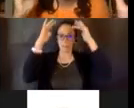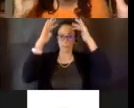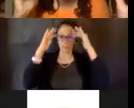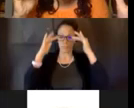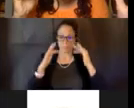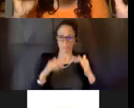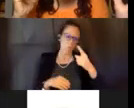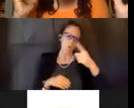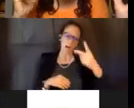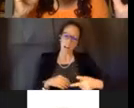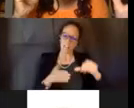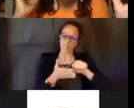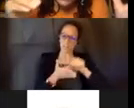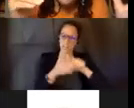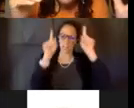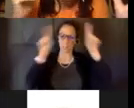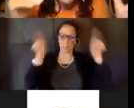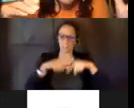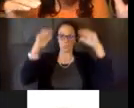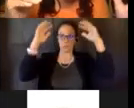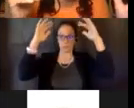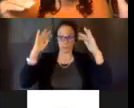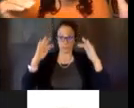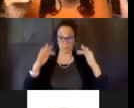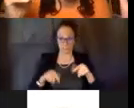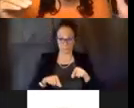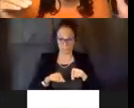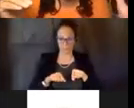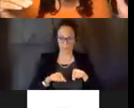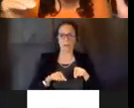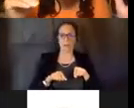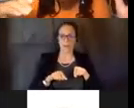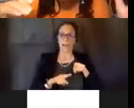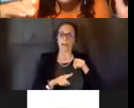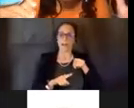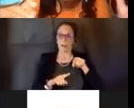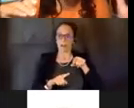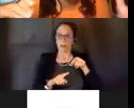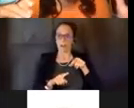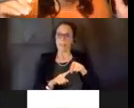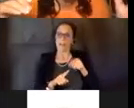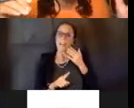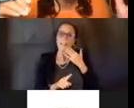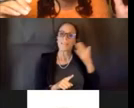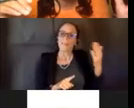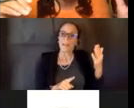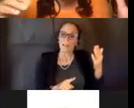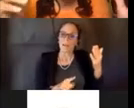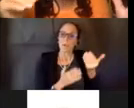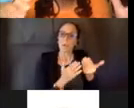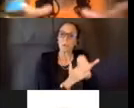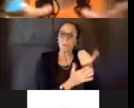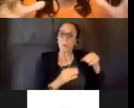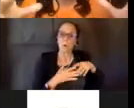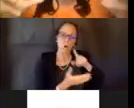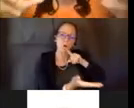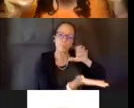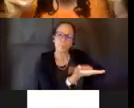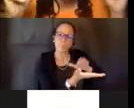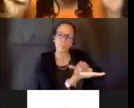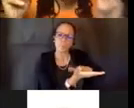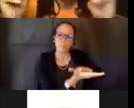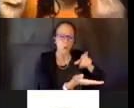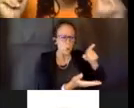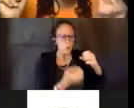long, the land trust thanked the new owner for his conservation mindedness. He'd been on the land for